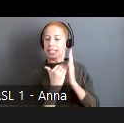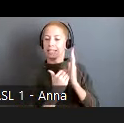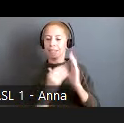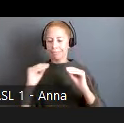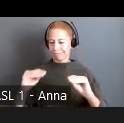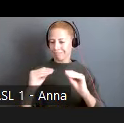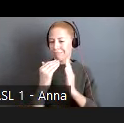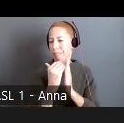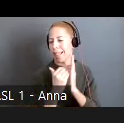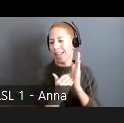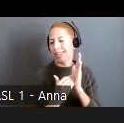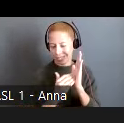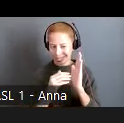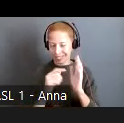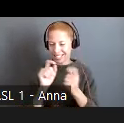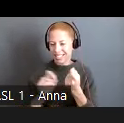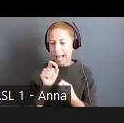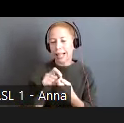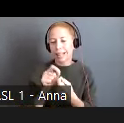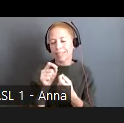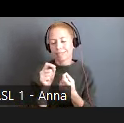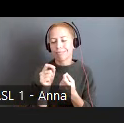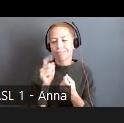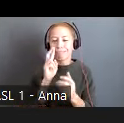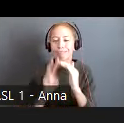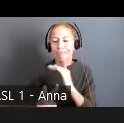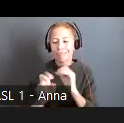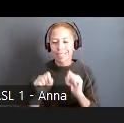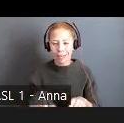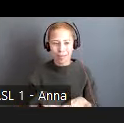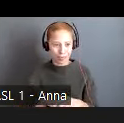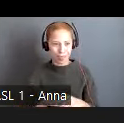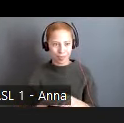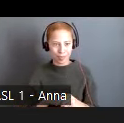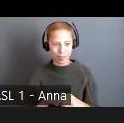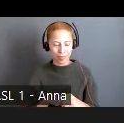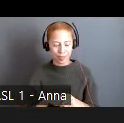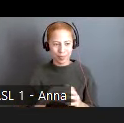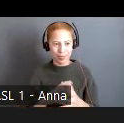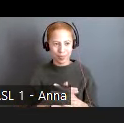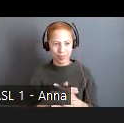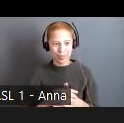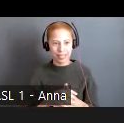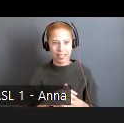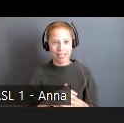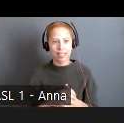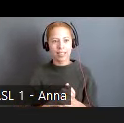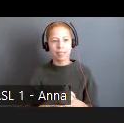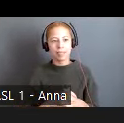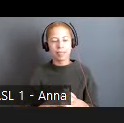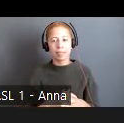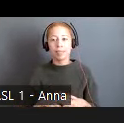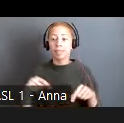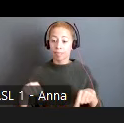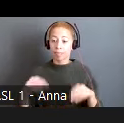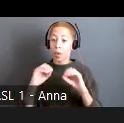know exactly what we're going to talk about today. Just a quick introduction. Our organization is